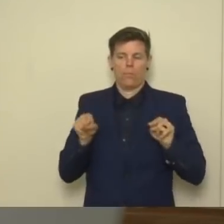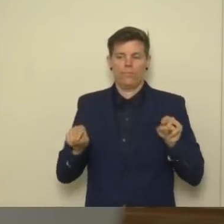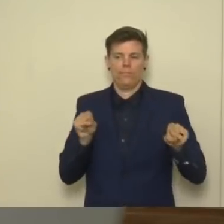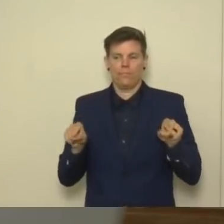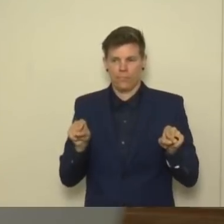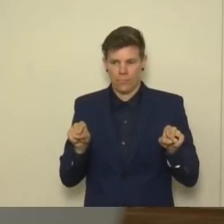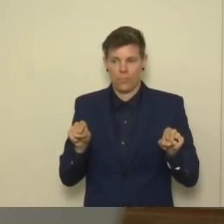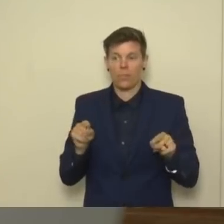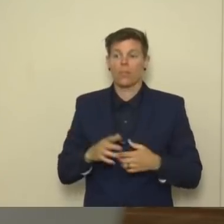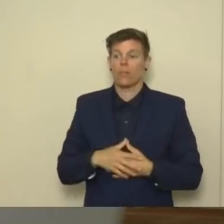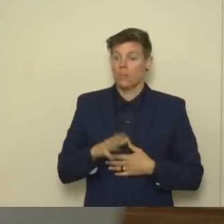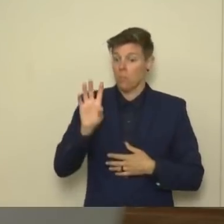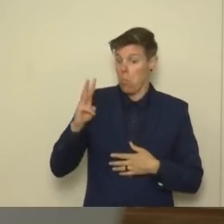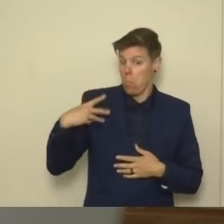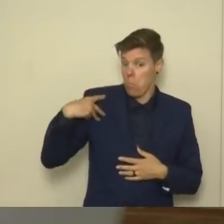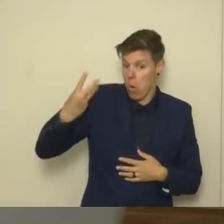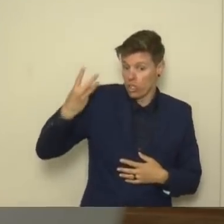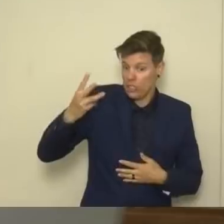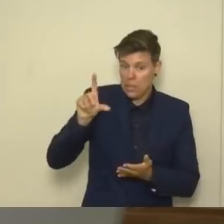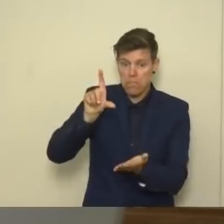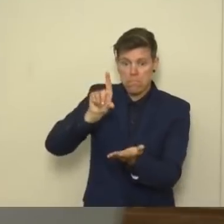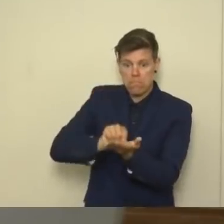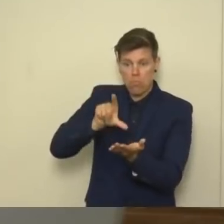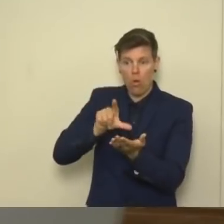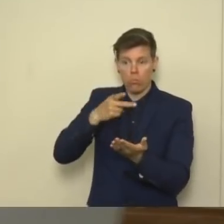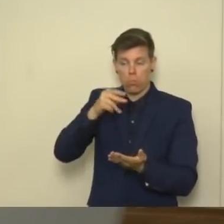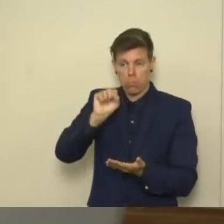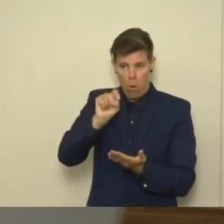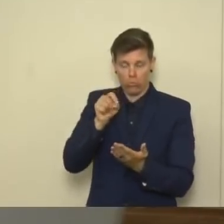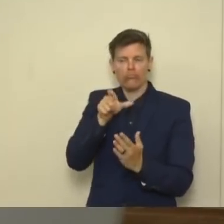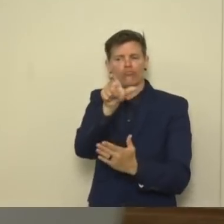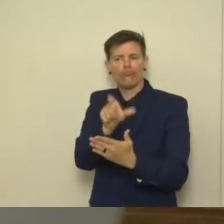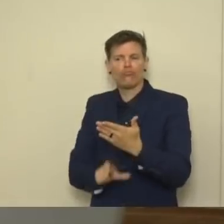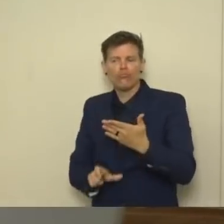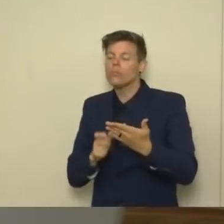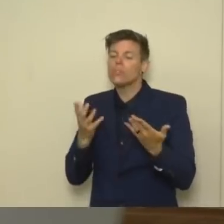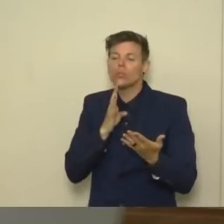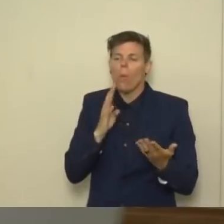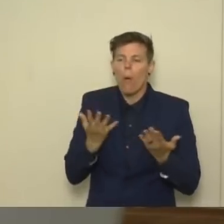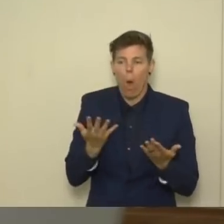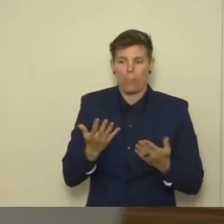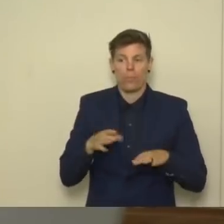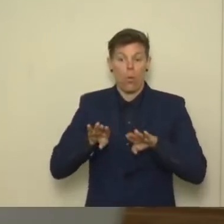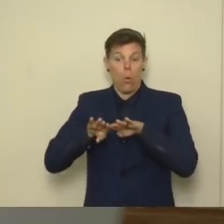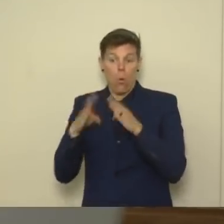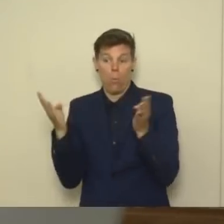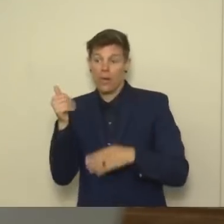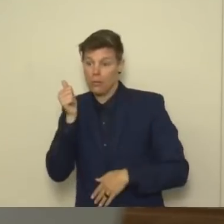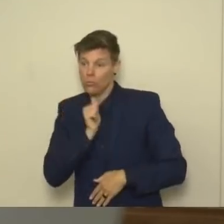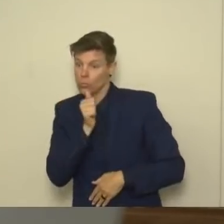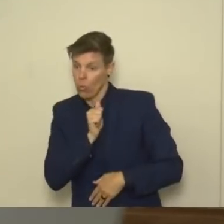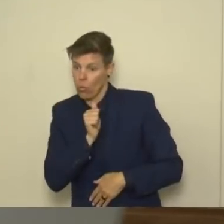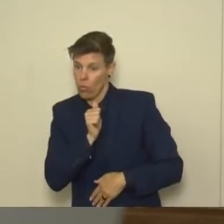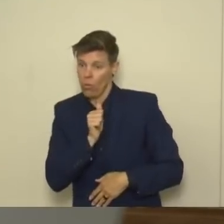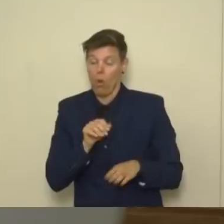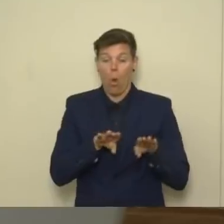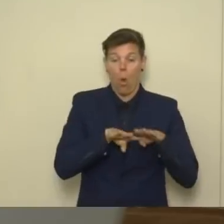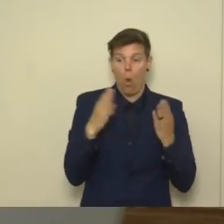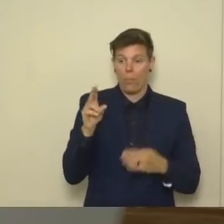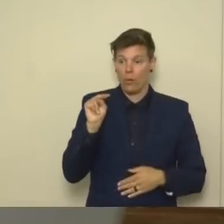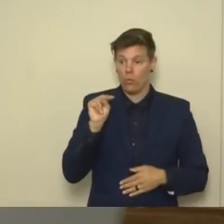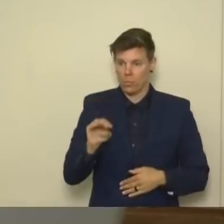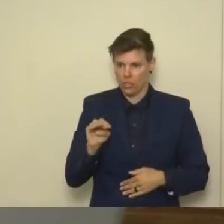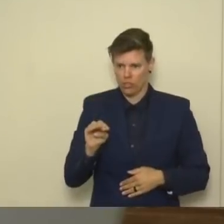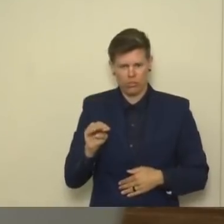ago, where they compared the opening of Arizona to the opening of New Mexico, and they found that, yeah, Arizona opened a lot bigger and a lot